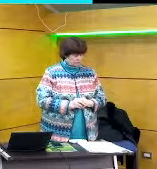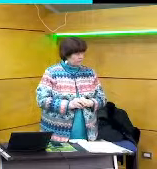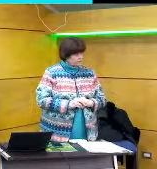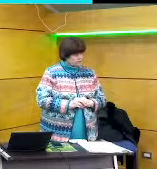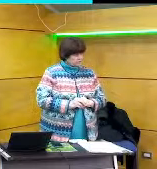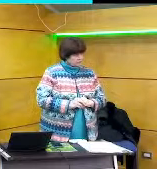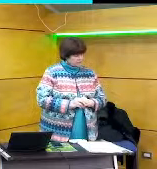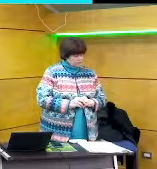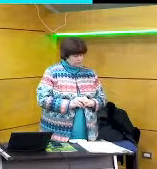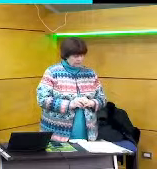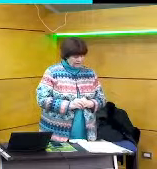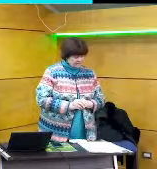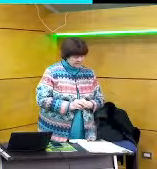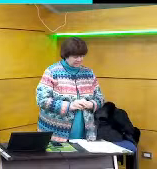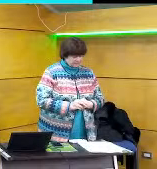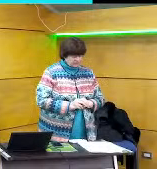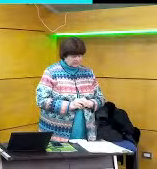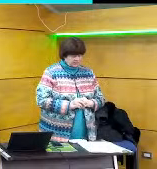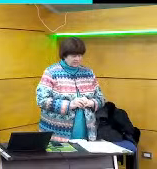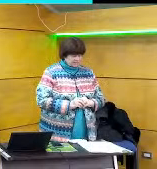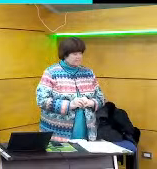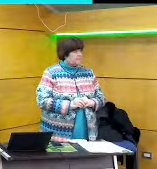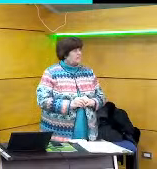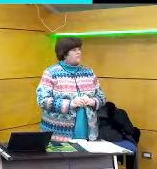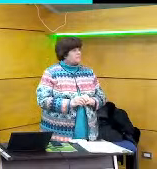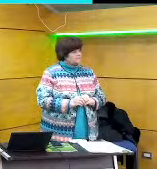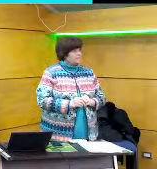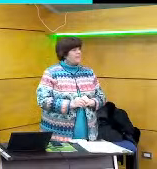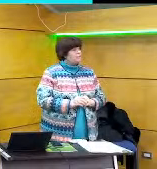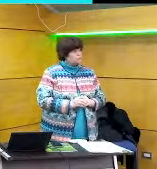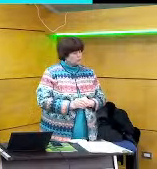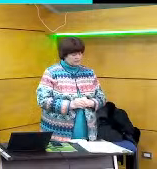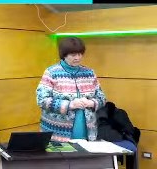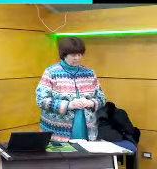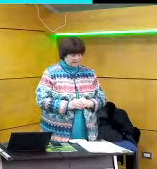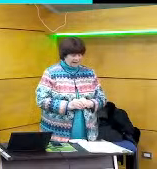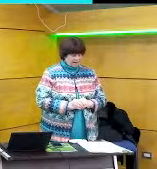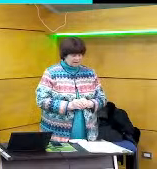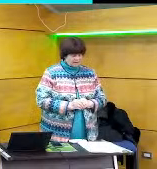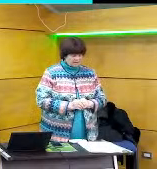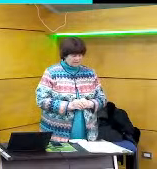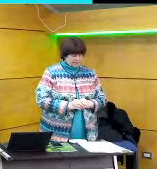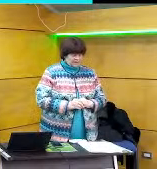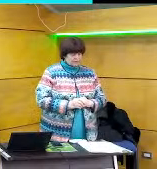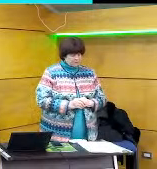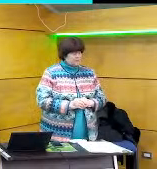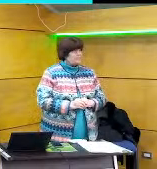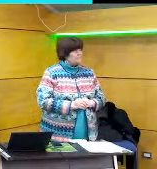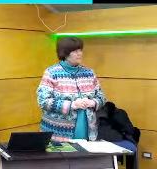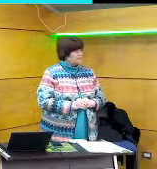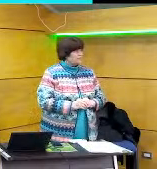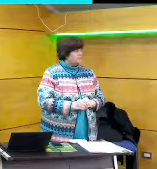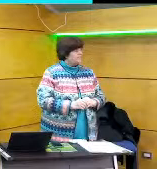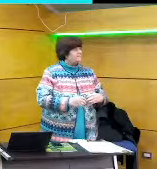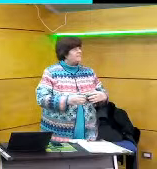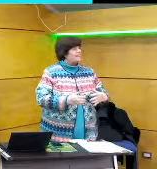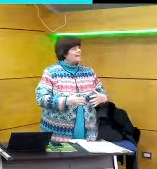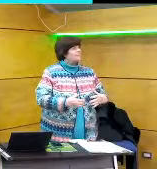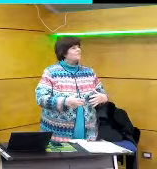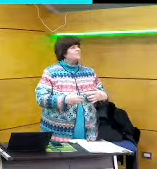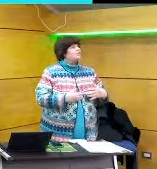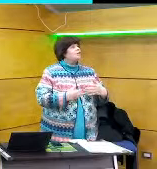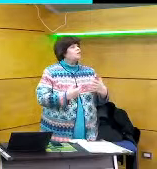hearing words. The red section is saying words out loud. And the green section is